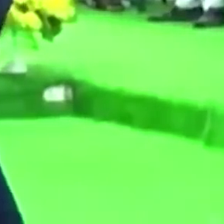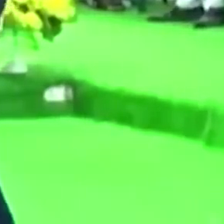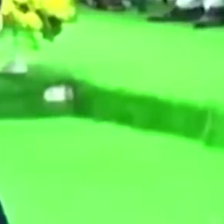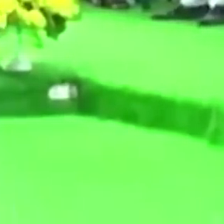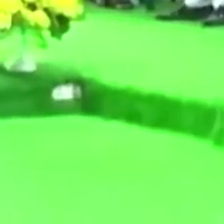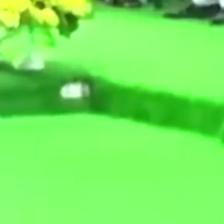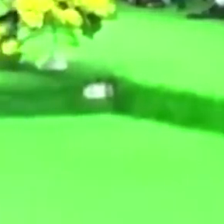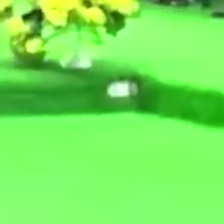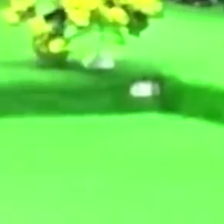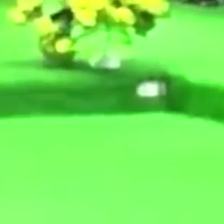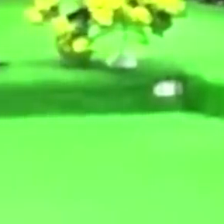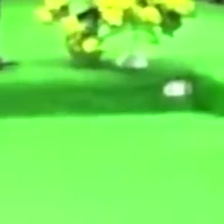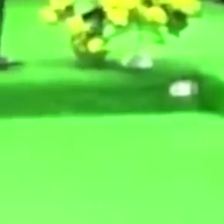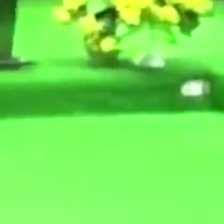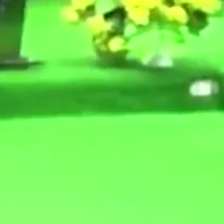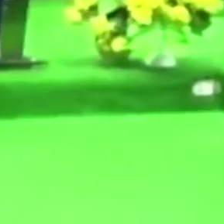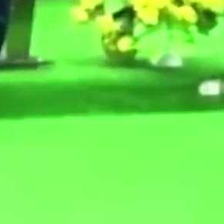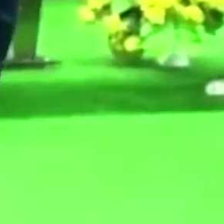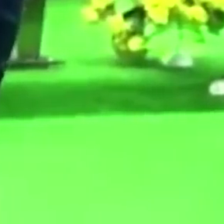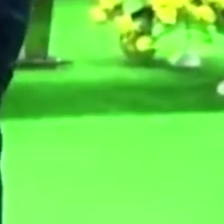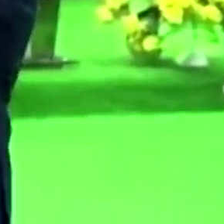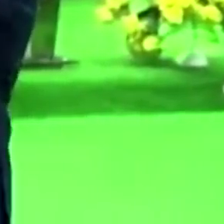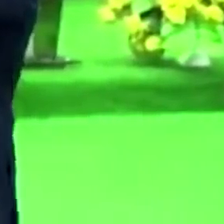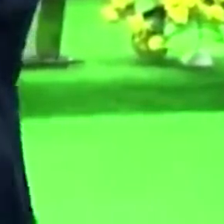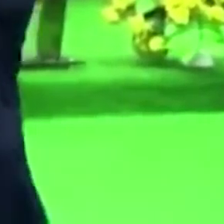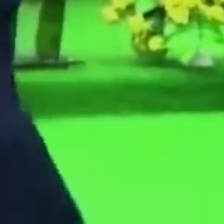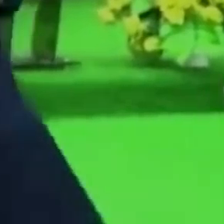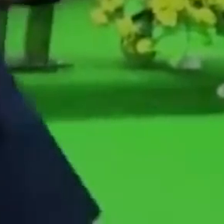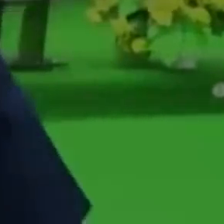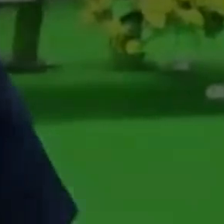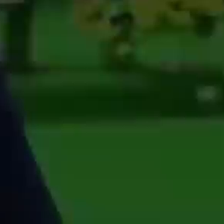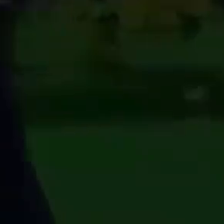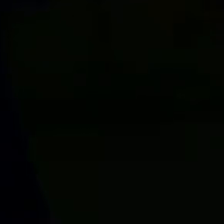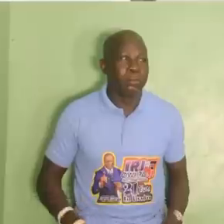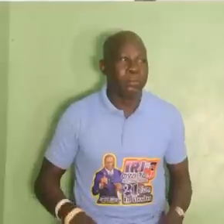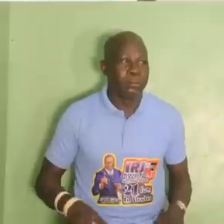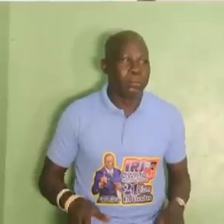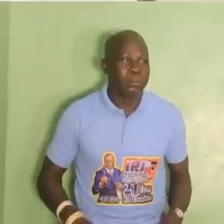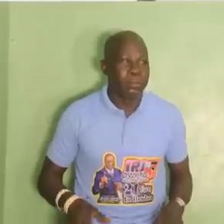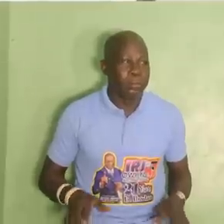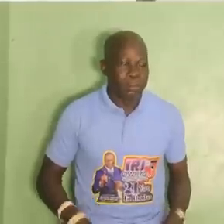Mustafa JP. Baba Sebioba. Gbogbo eyan lo ma so testimony.